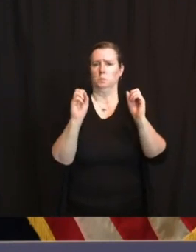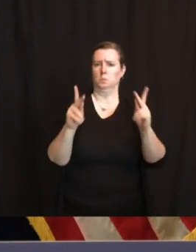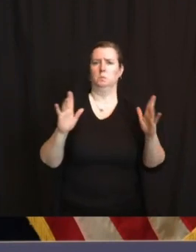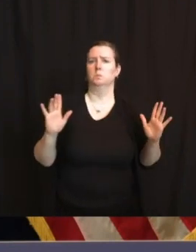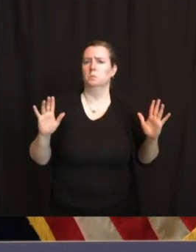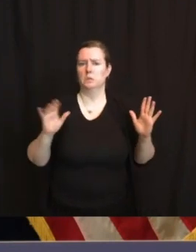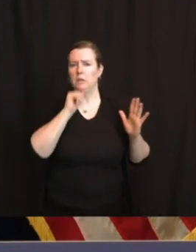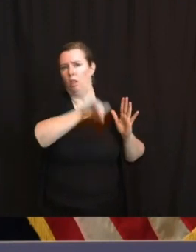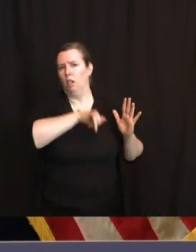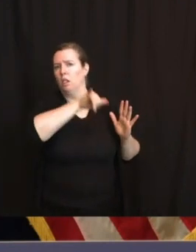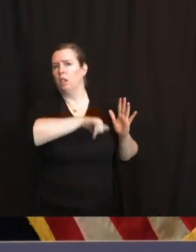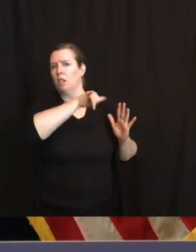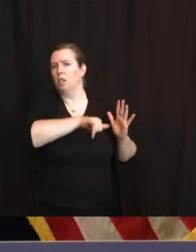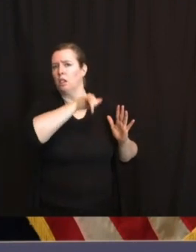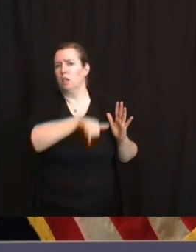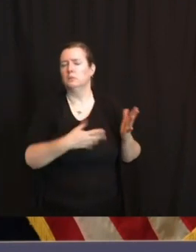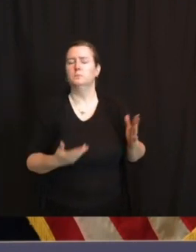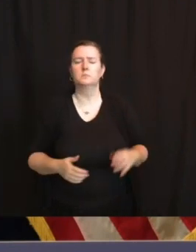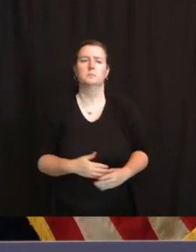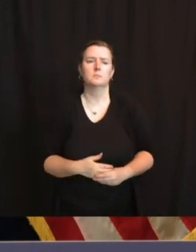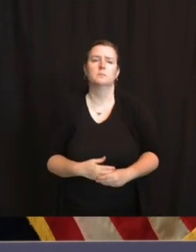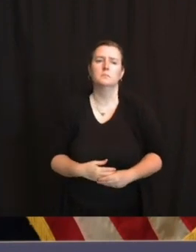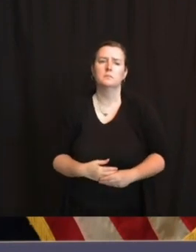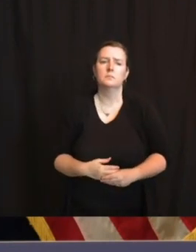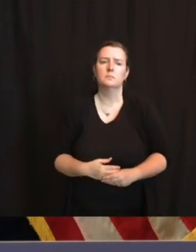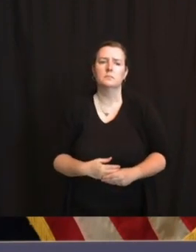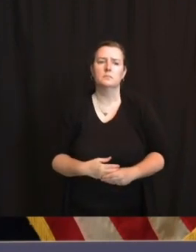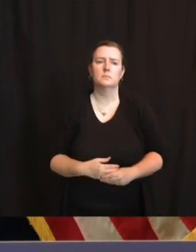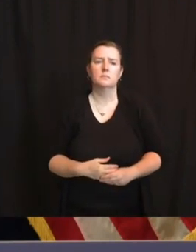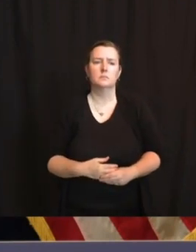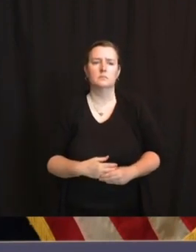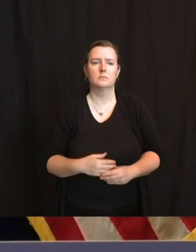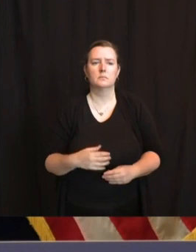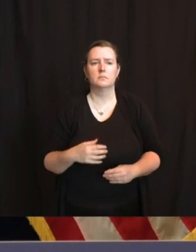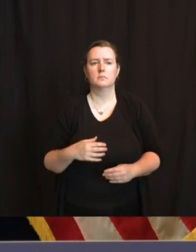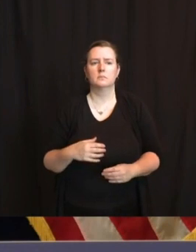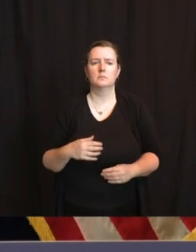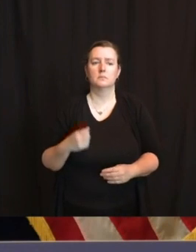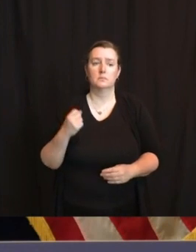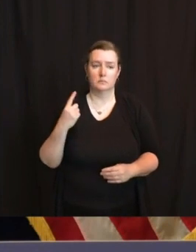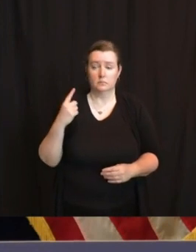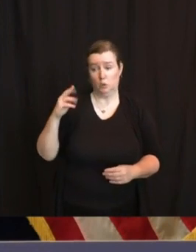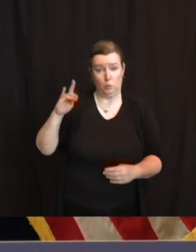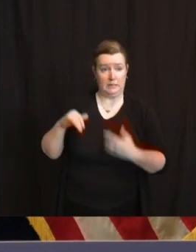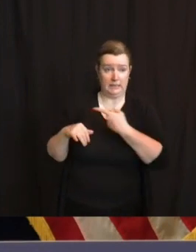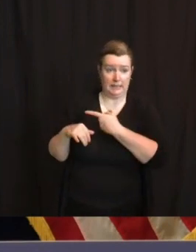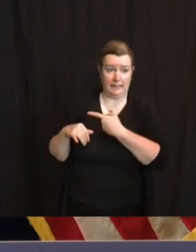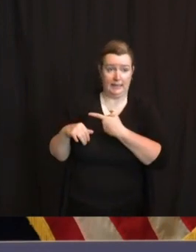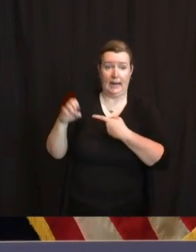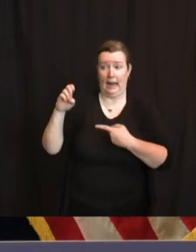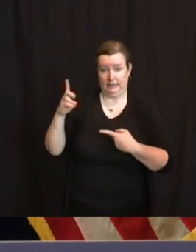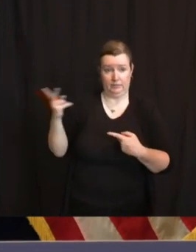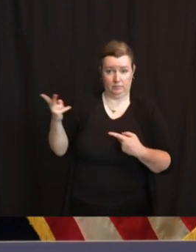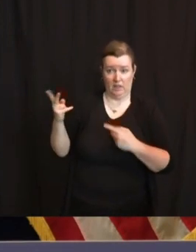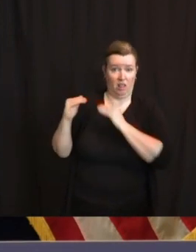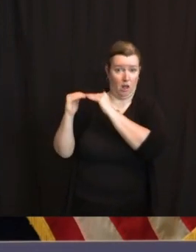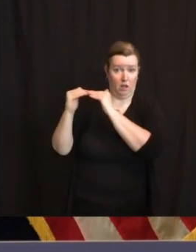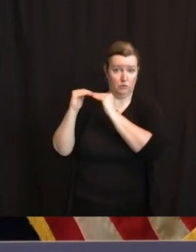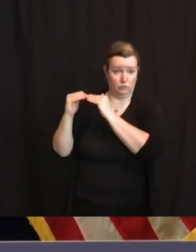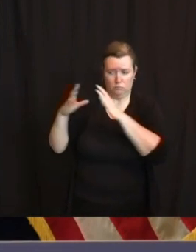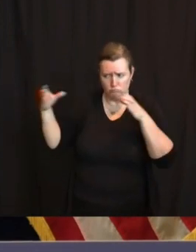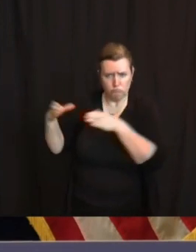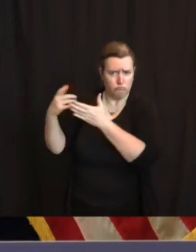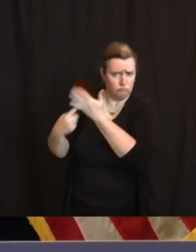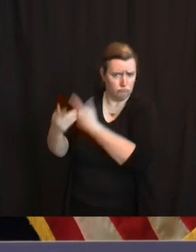It's also why we continue, and this is all with Judy's and Ed's and their colleagues, they're the most